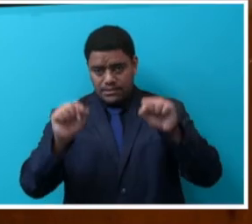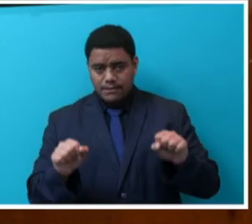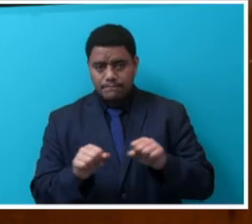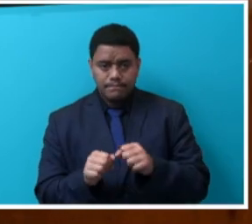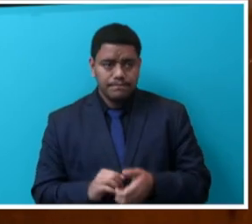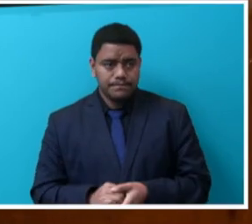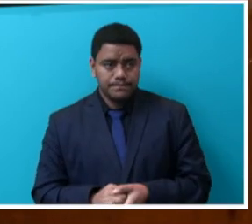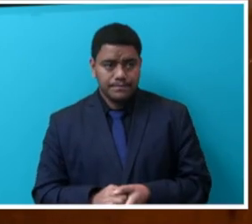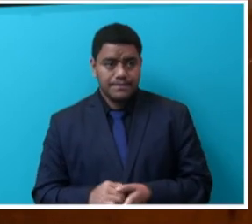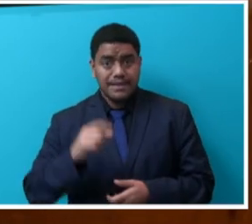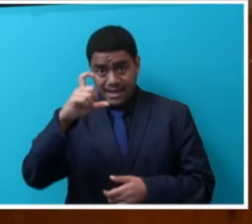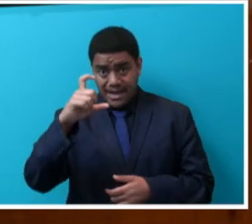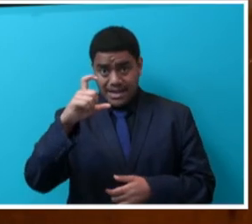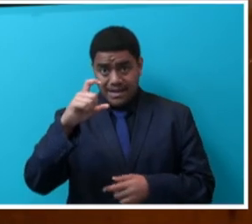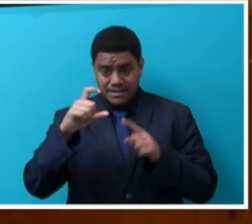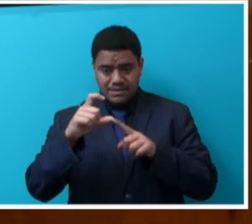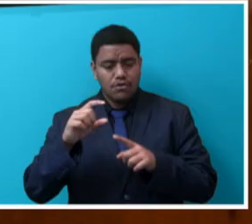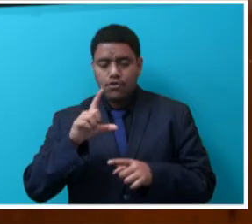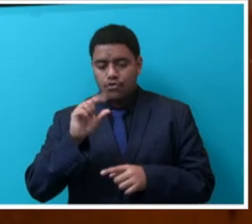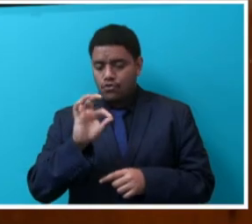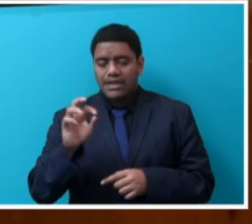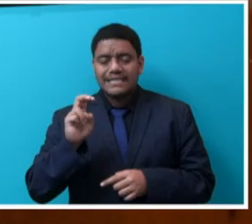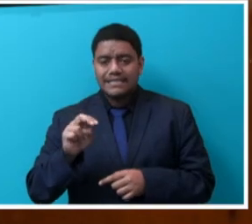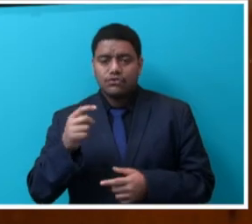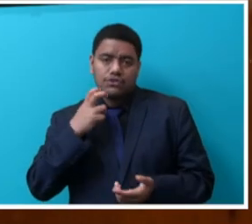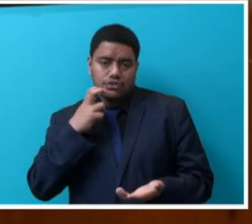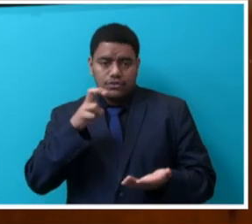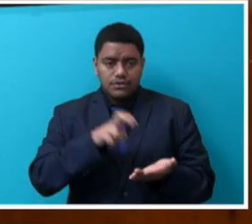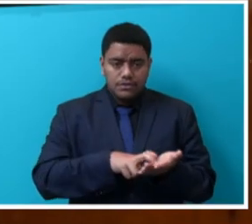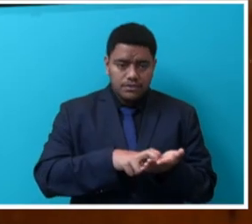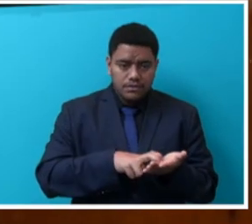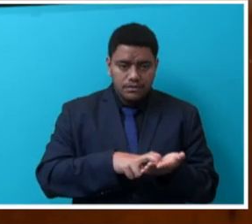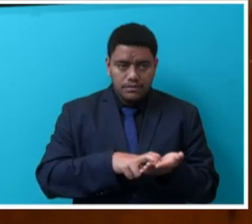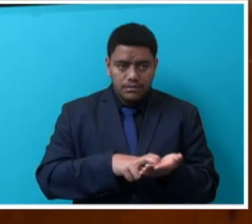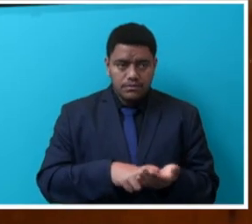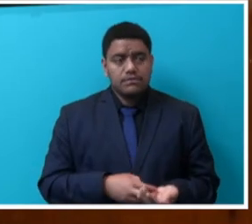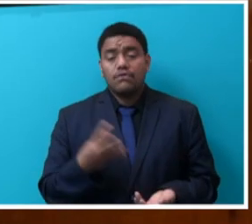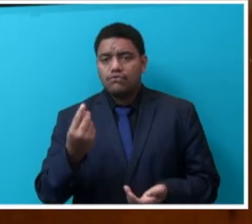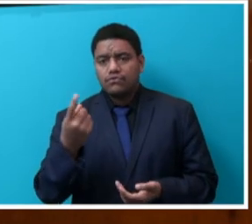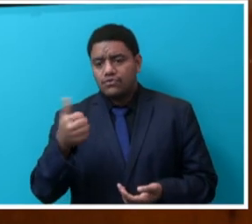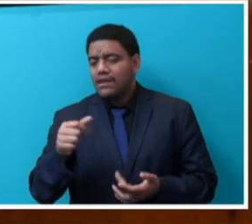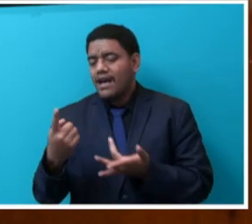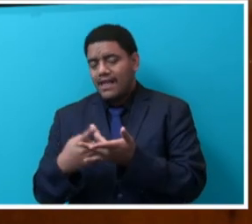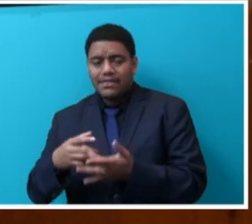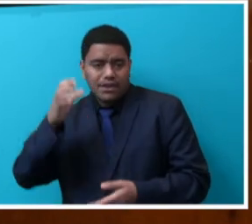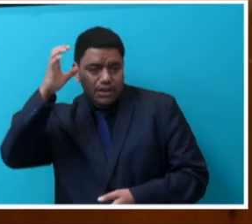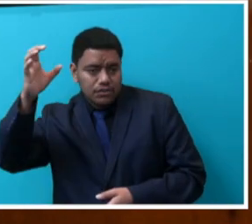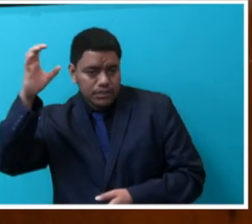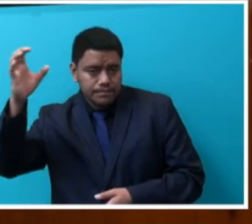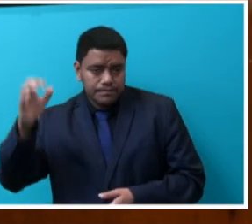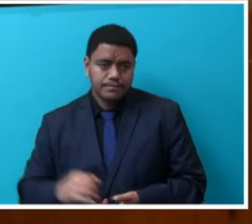where cards do not need to be registered, similar to those used in other countries. We